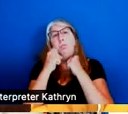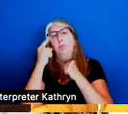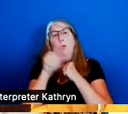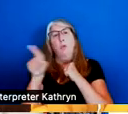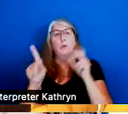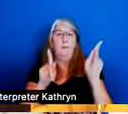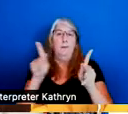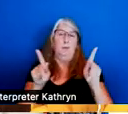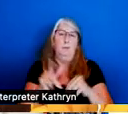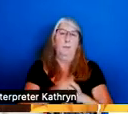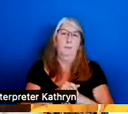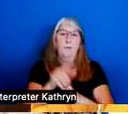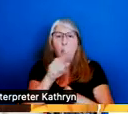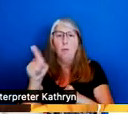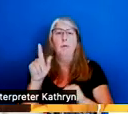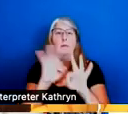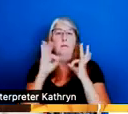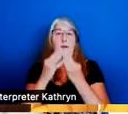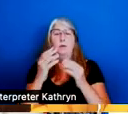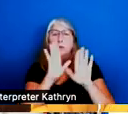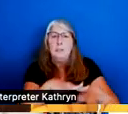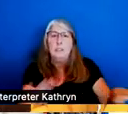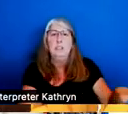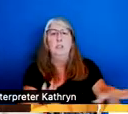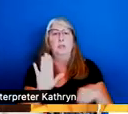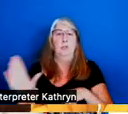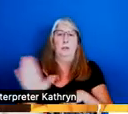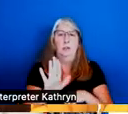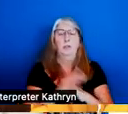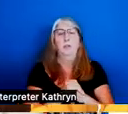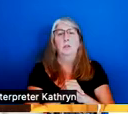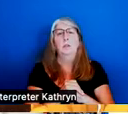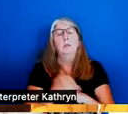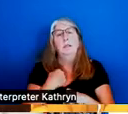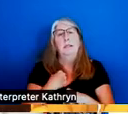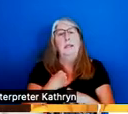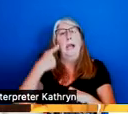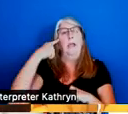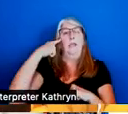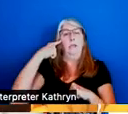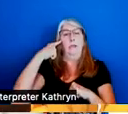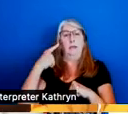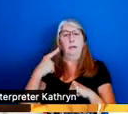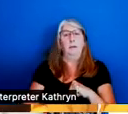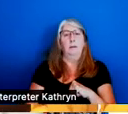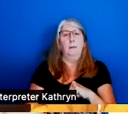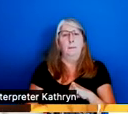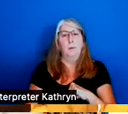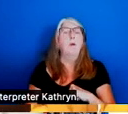to individual families, to the kids that they have. And I do thank you.